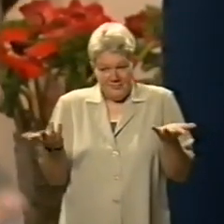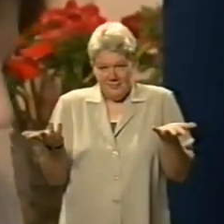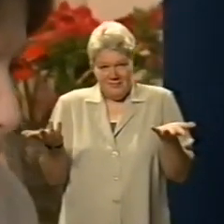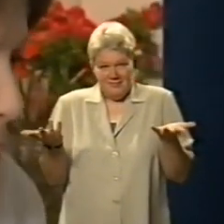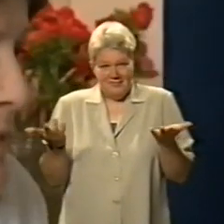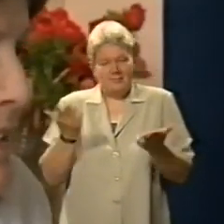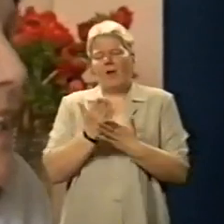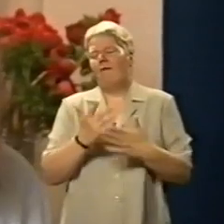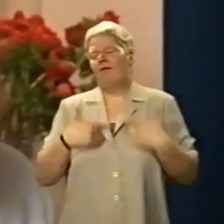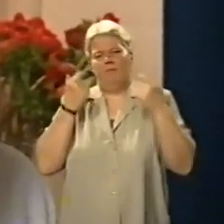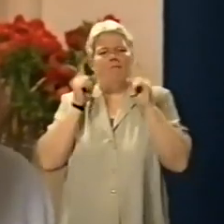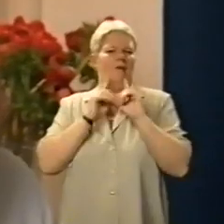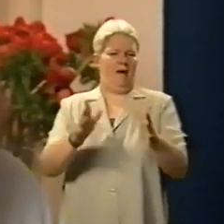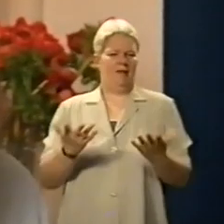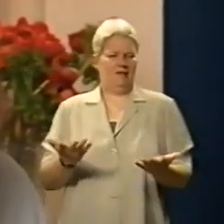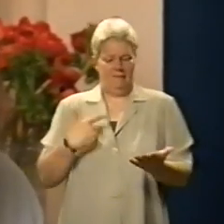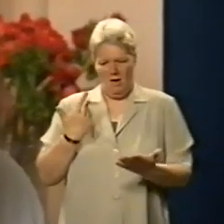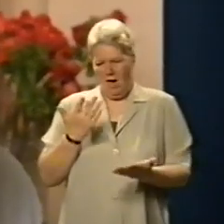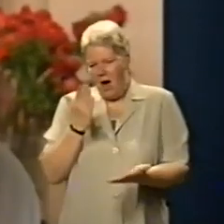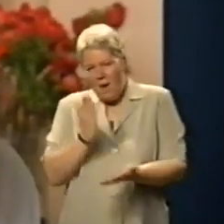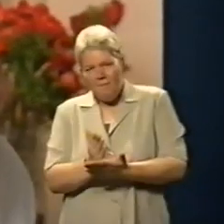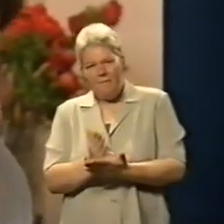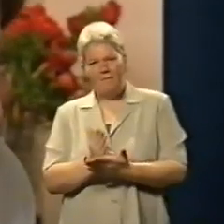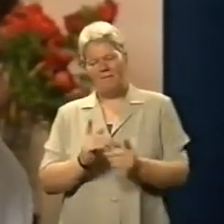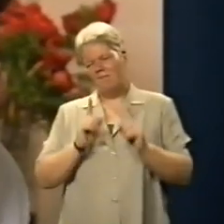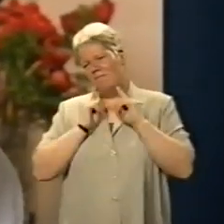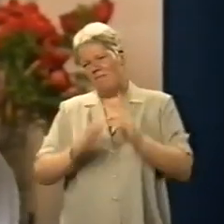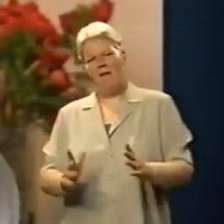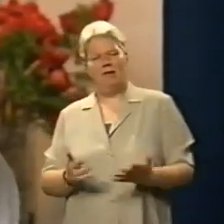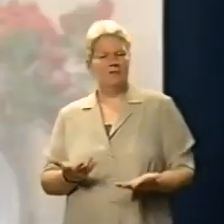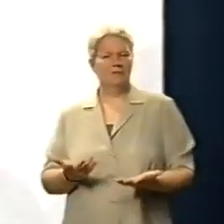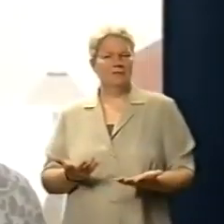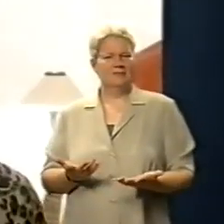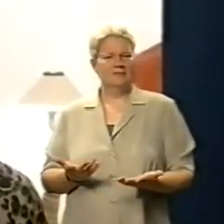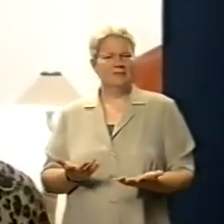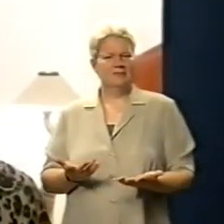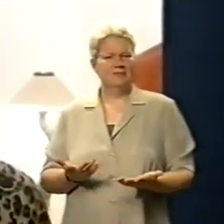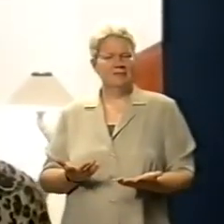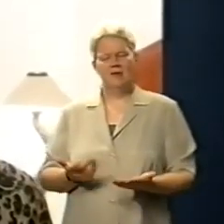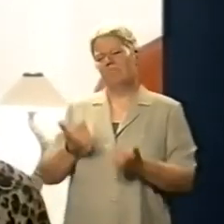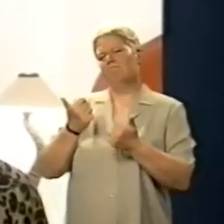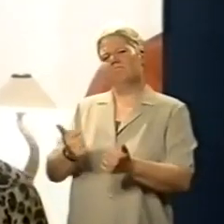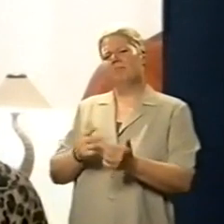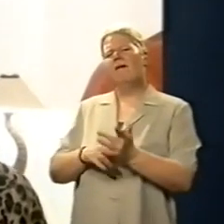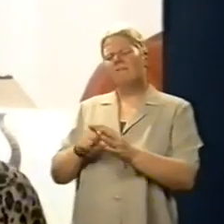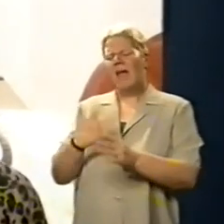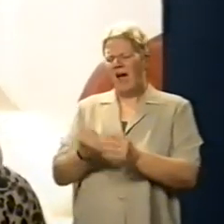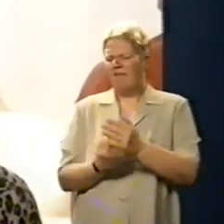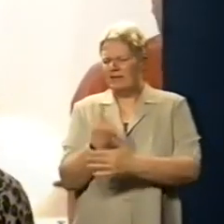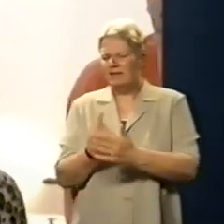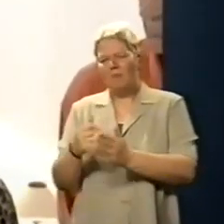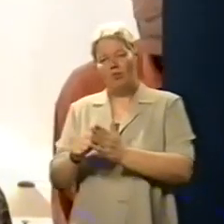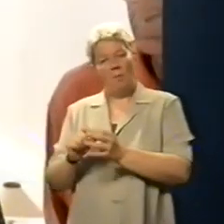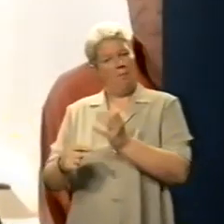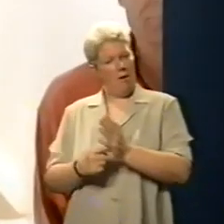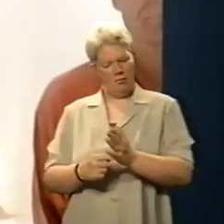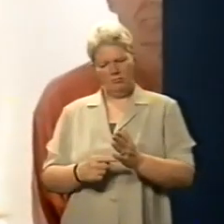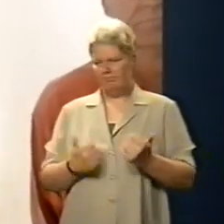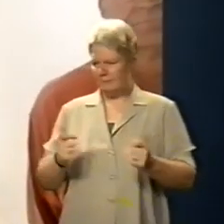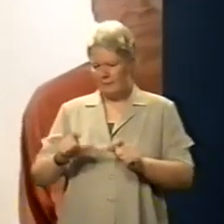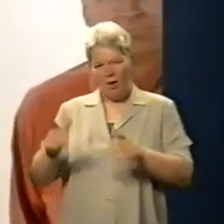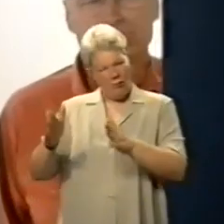Oh, I feel marvellous. I feel absolutely marvellous. Oh, Vicky's had a few complications since then, so she's still